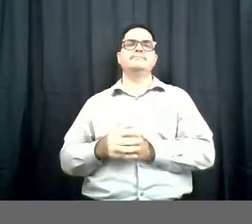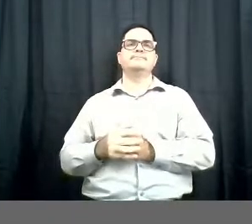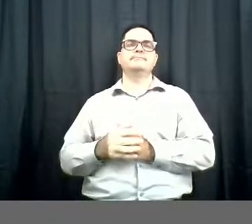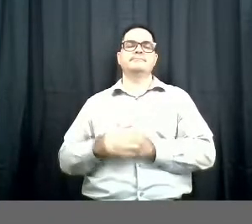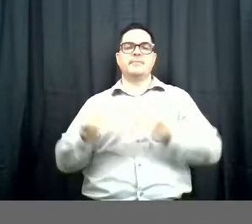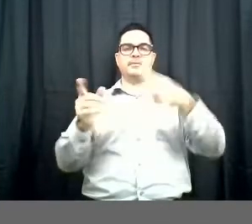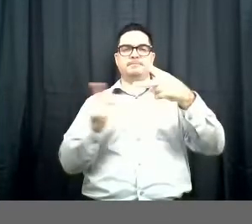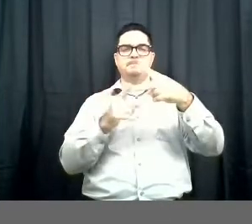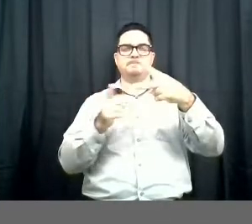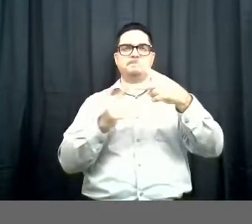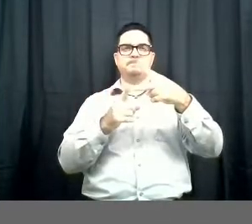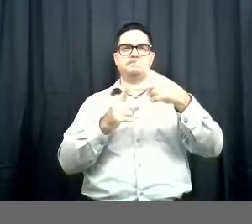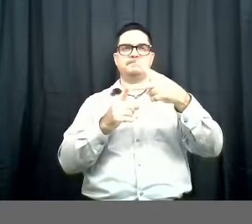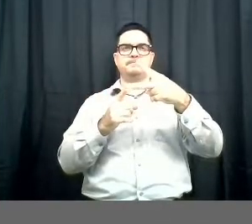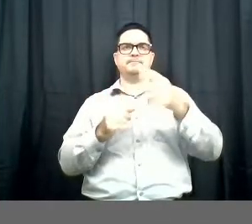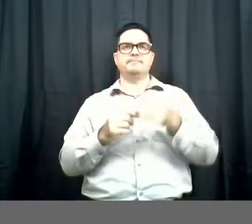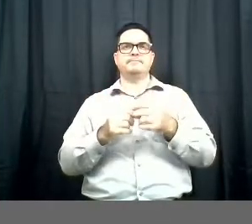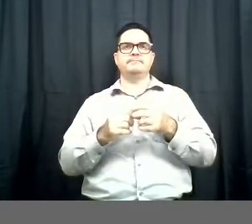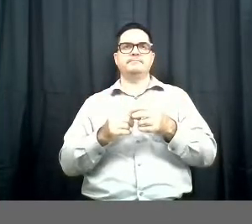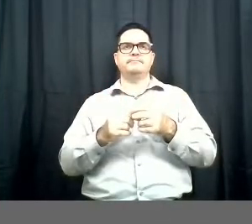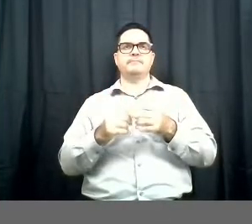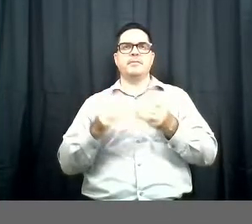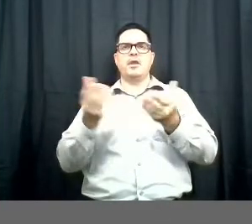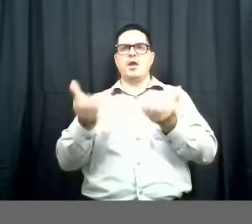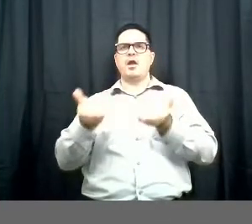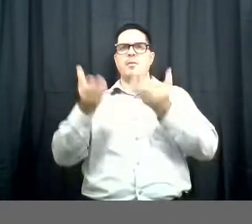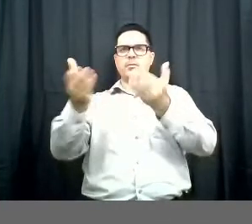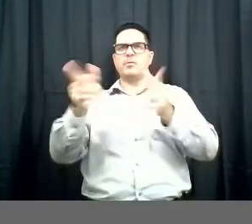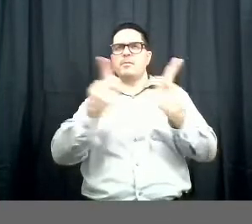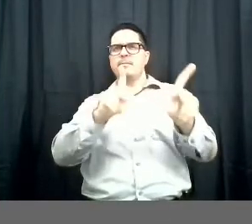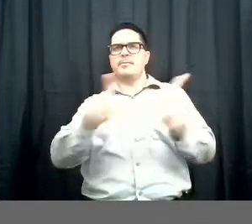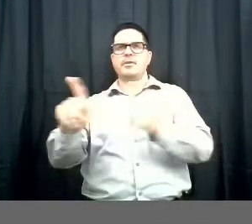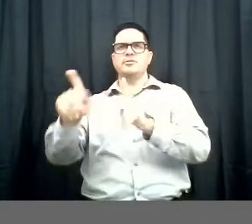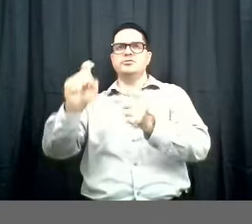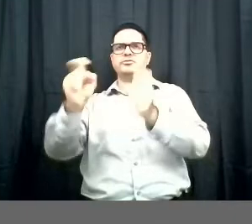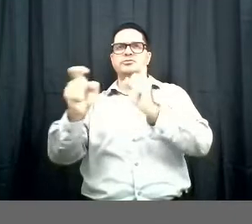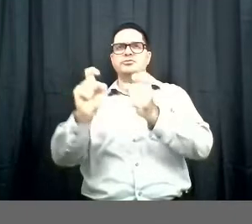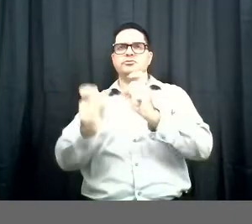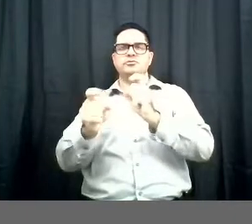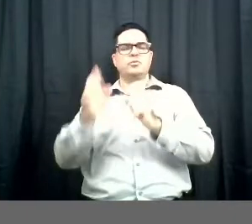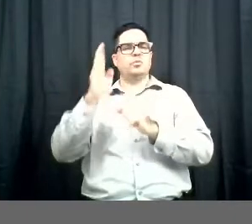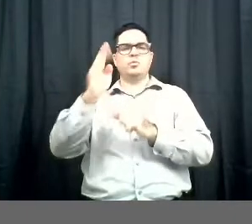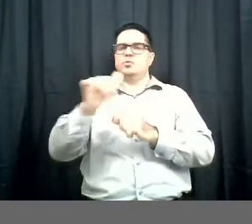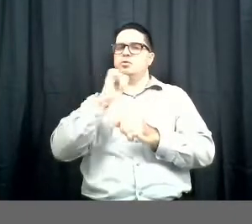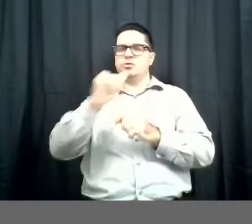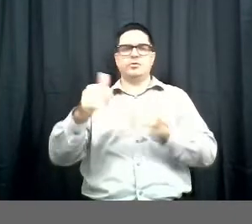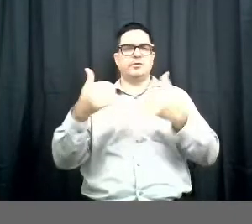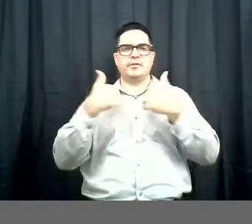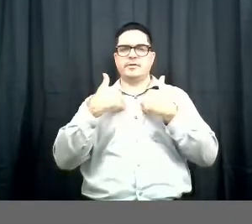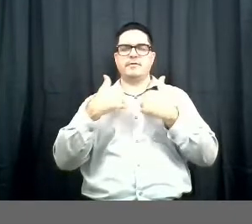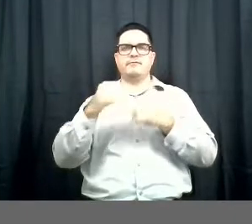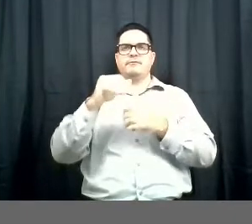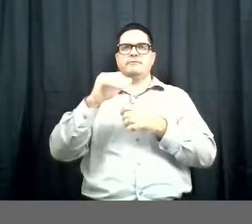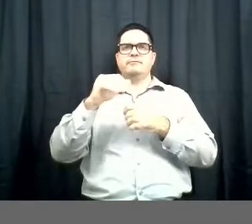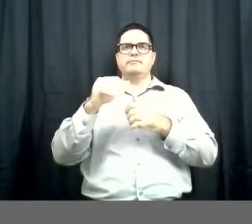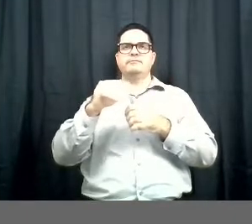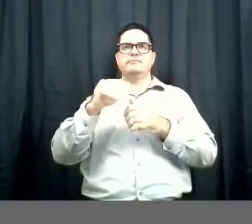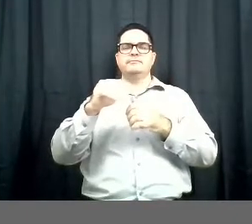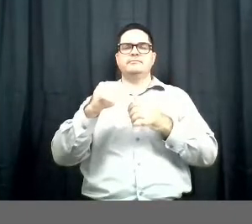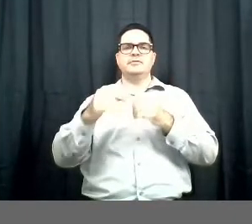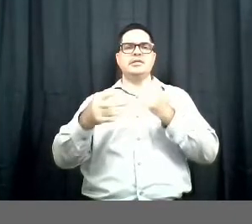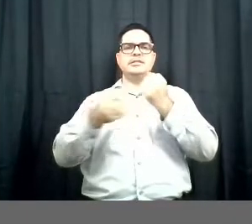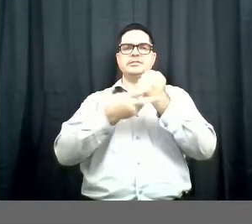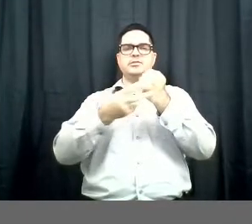Second, the proposed adjusted plan does not have a secured bond component, but instead consists of 100% GO